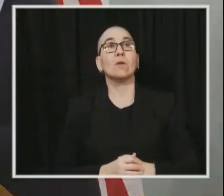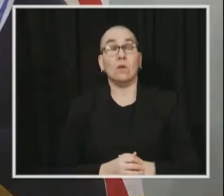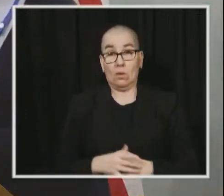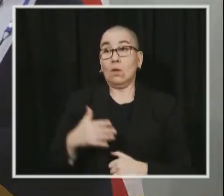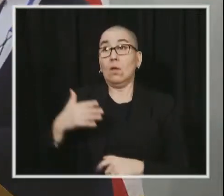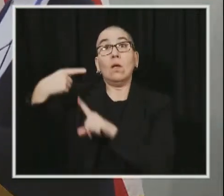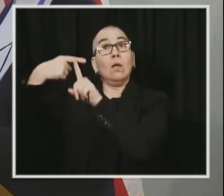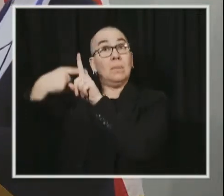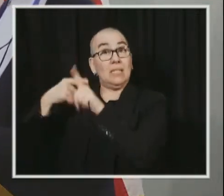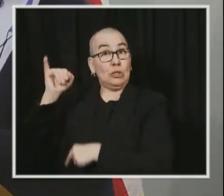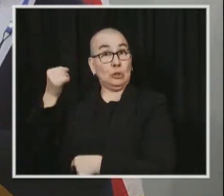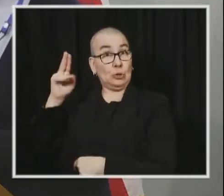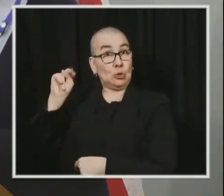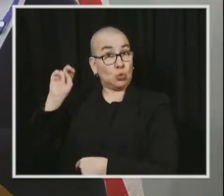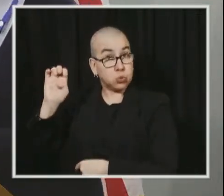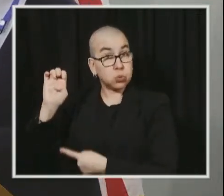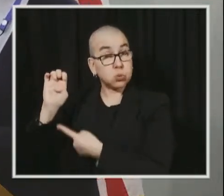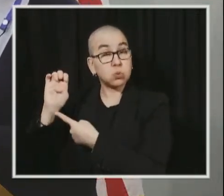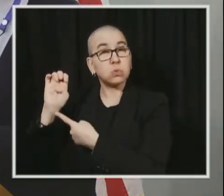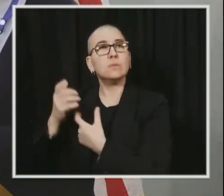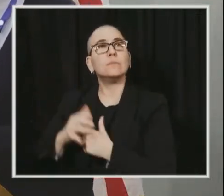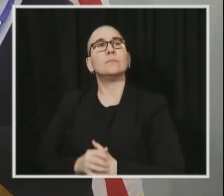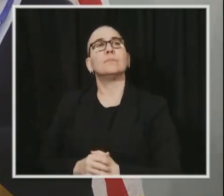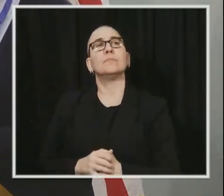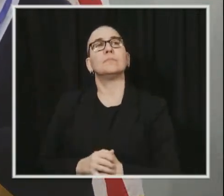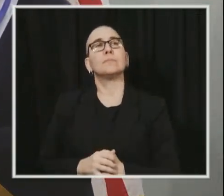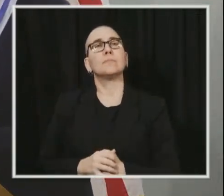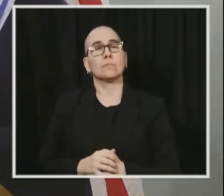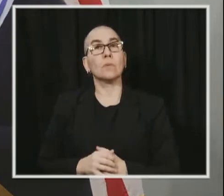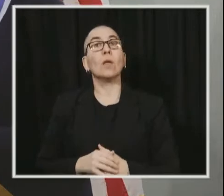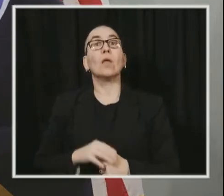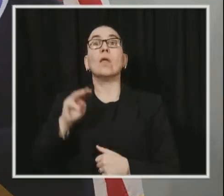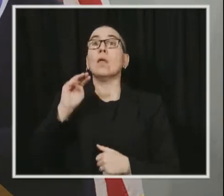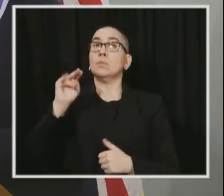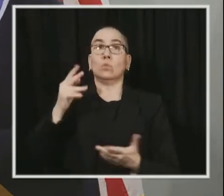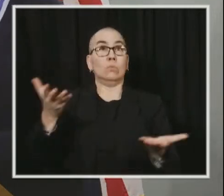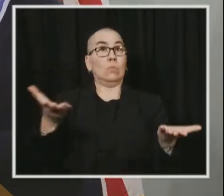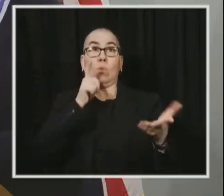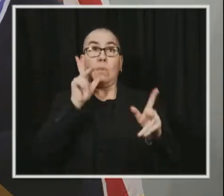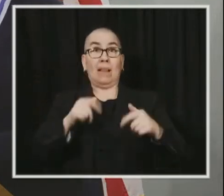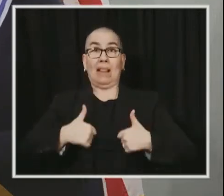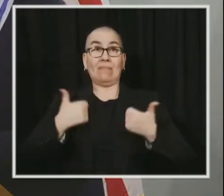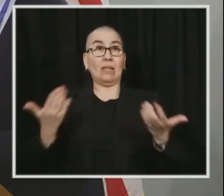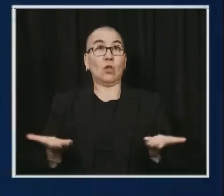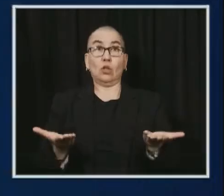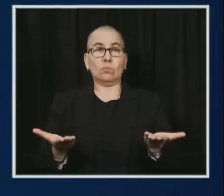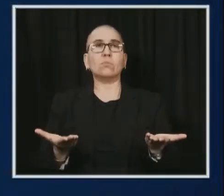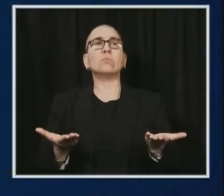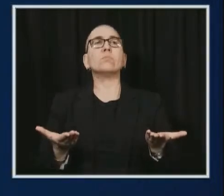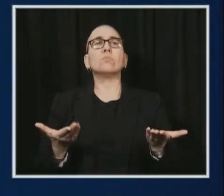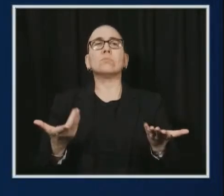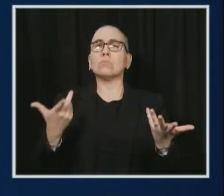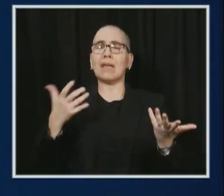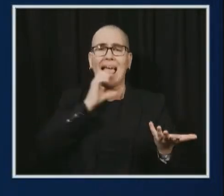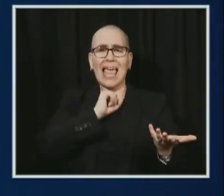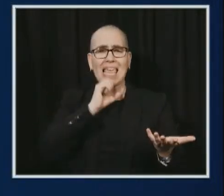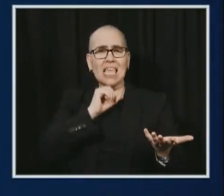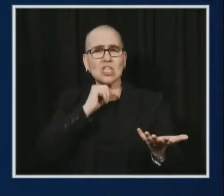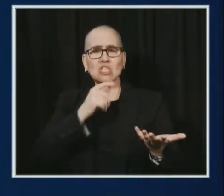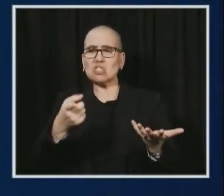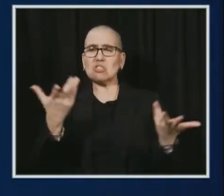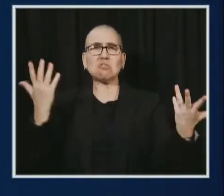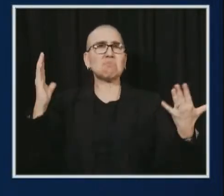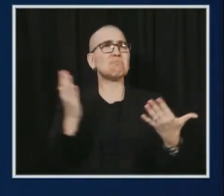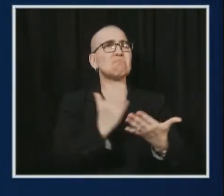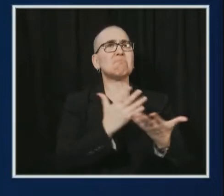additional Minnesotans will become eligible through either an age or a health risk perspective. So anyone 18